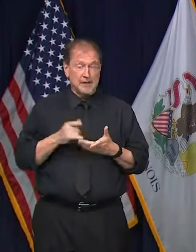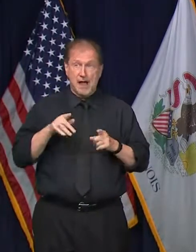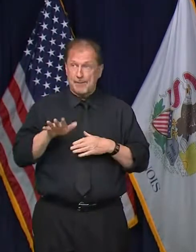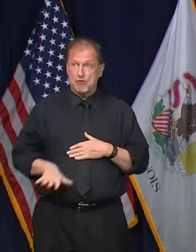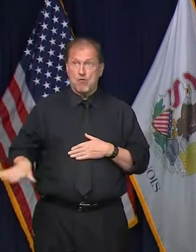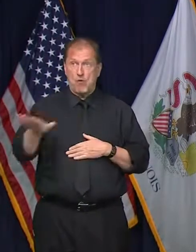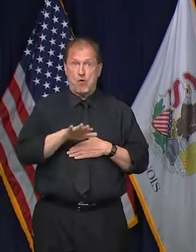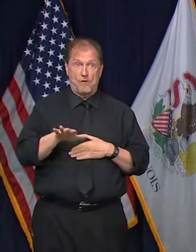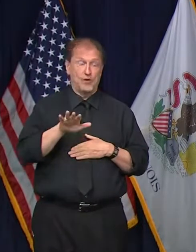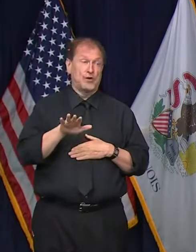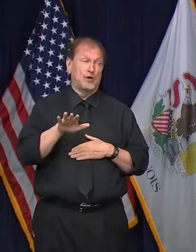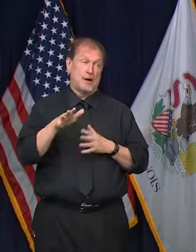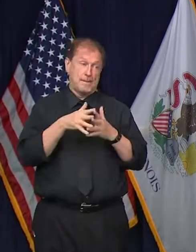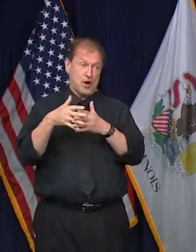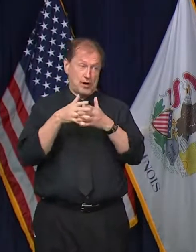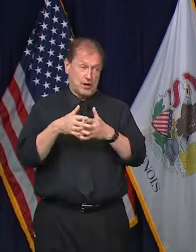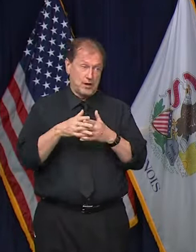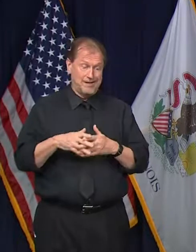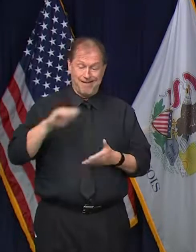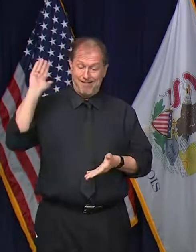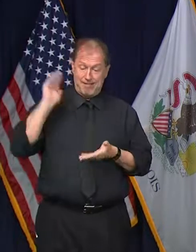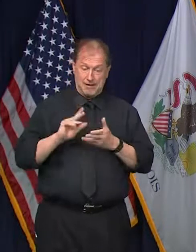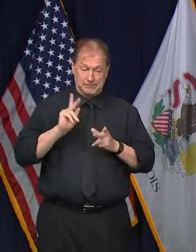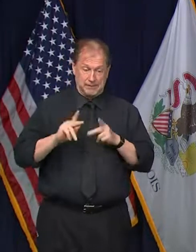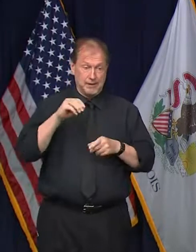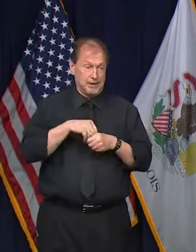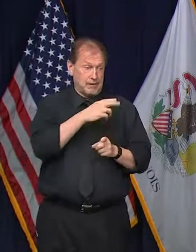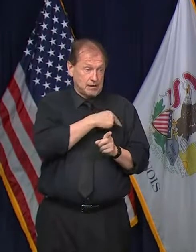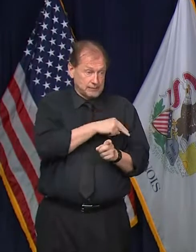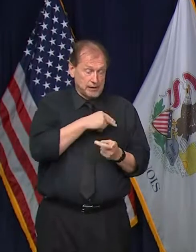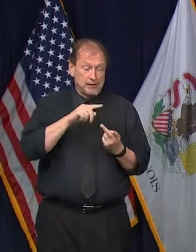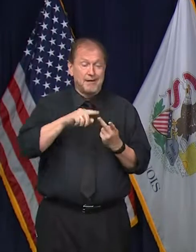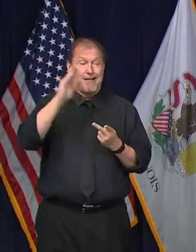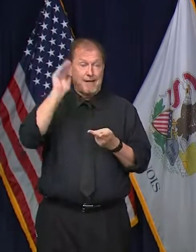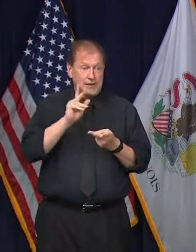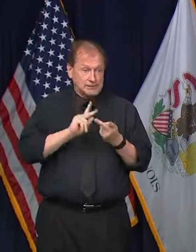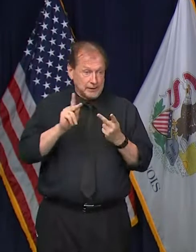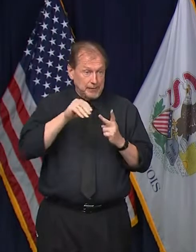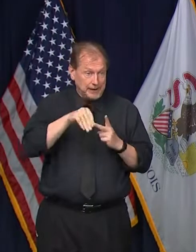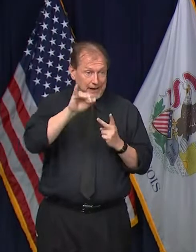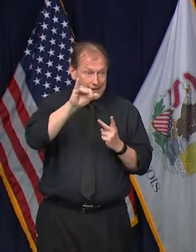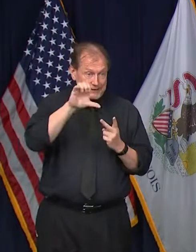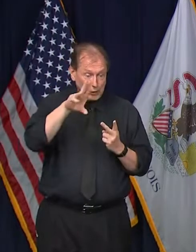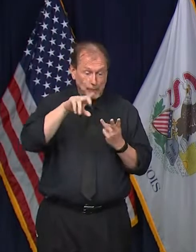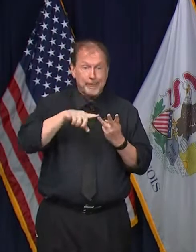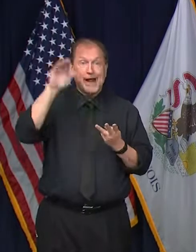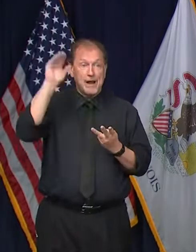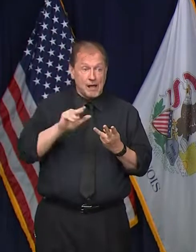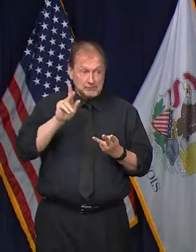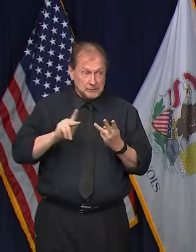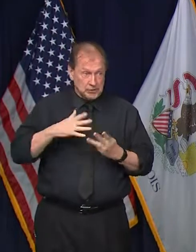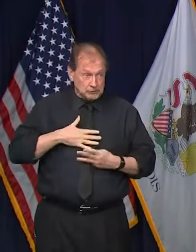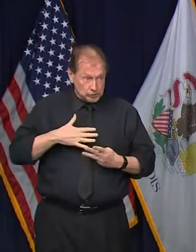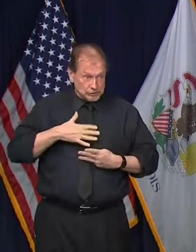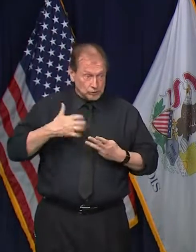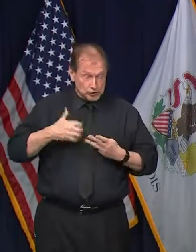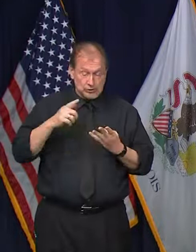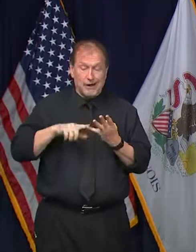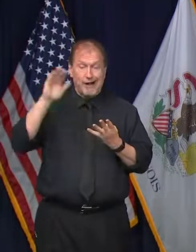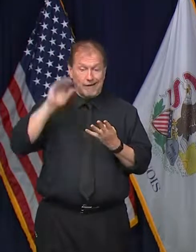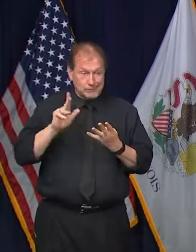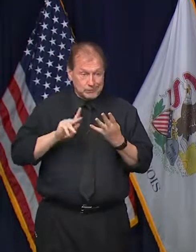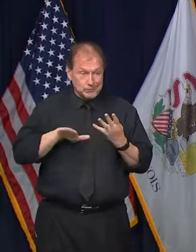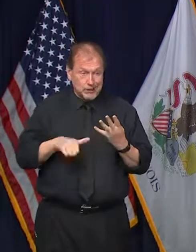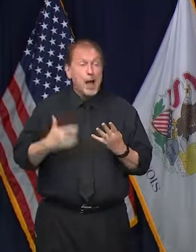into ICU beds or hospital beds than would have had we not acted quickly at the beginning. And